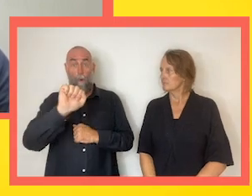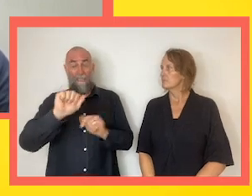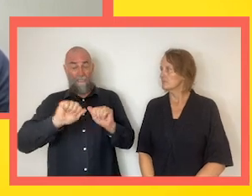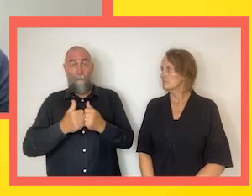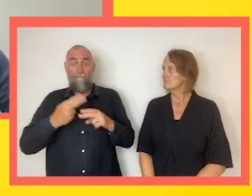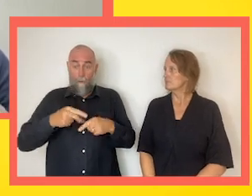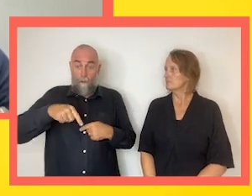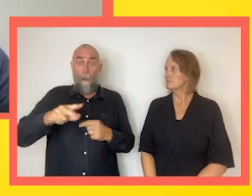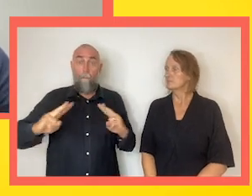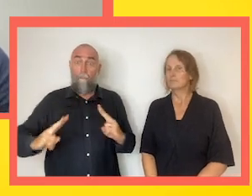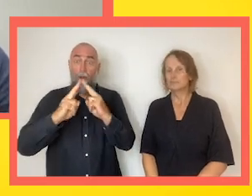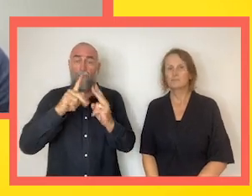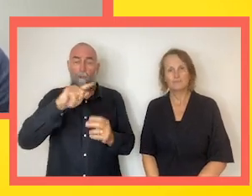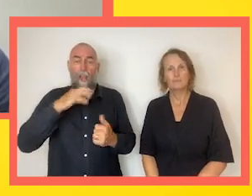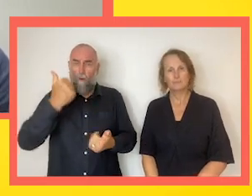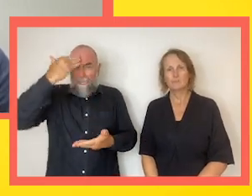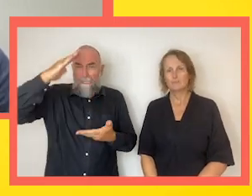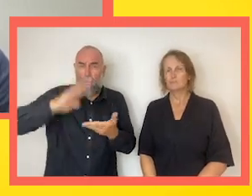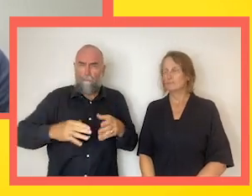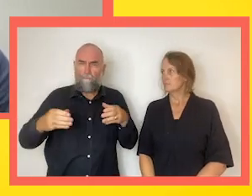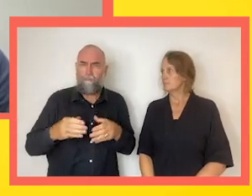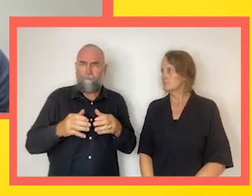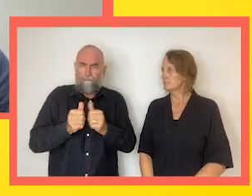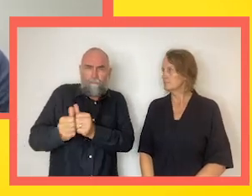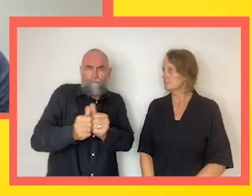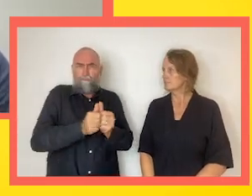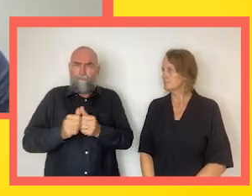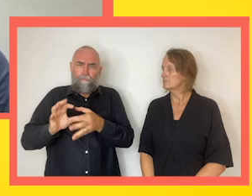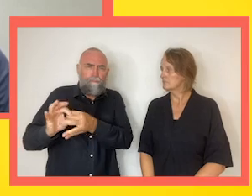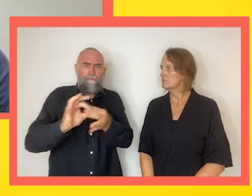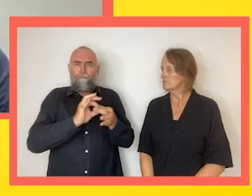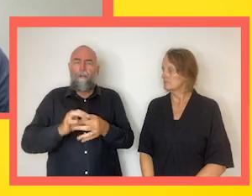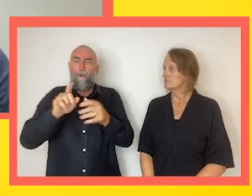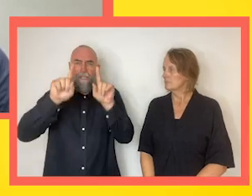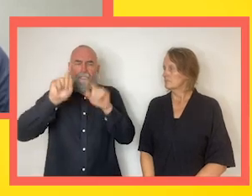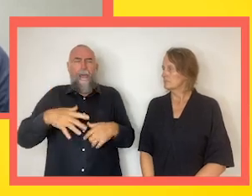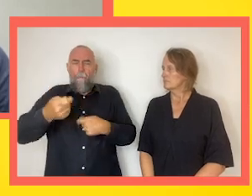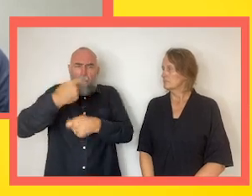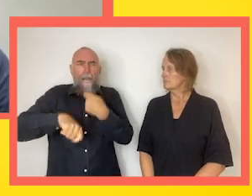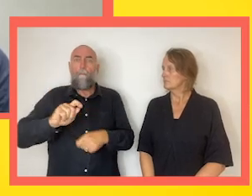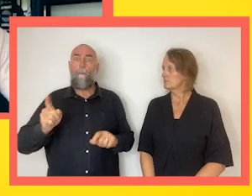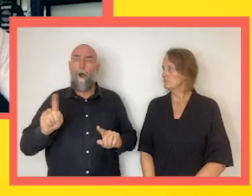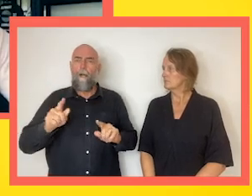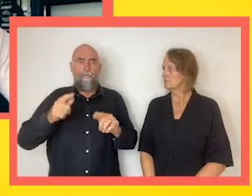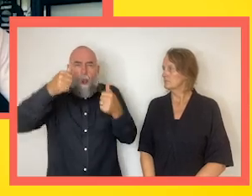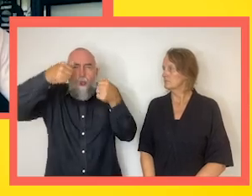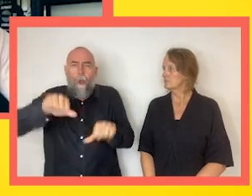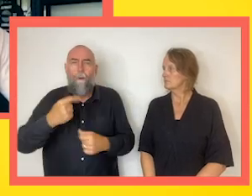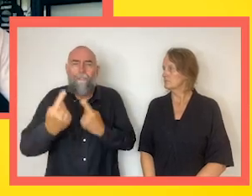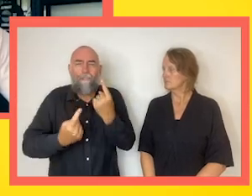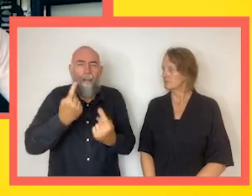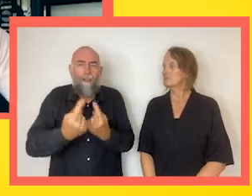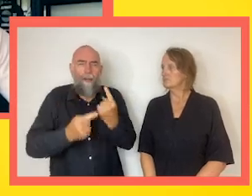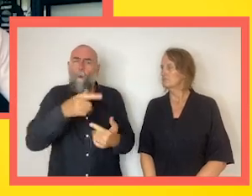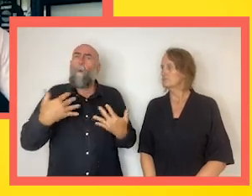one of the teams who have got one of the most amounts of time actually becoming, that unit that the wheelchair